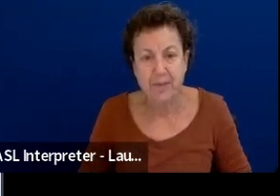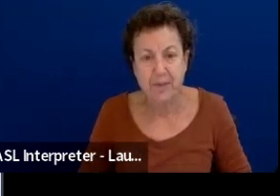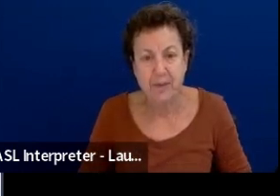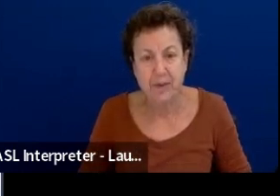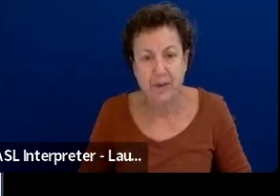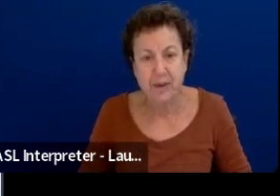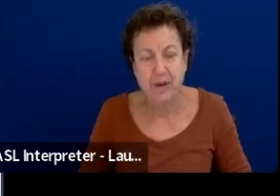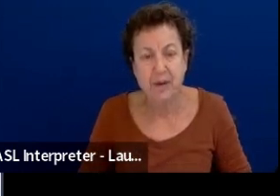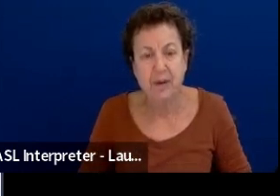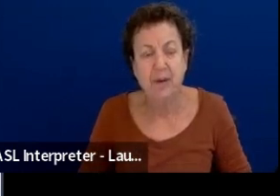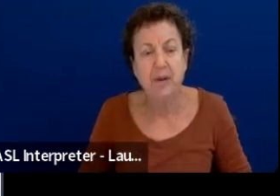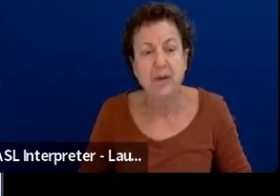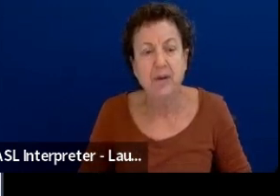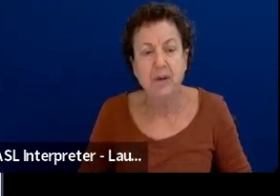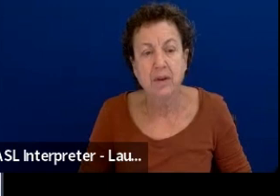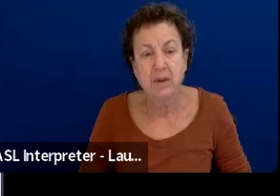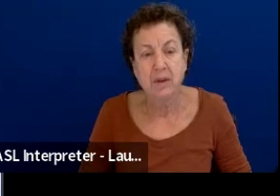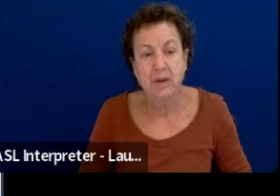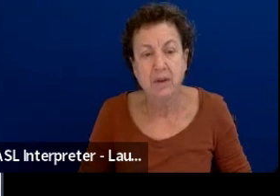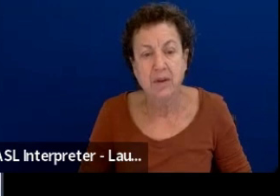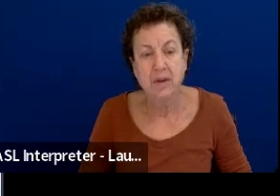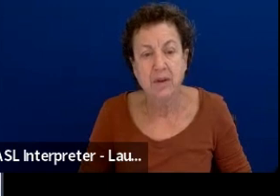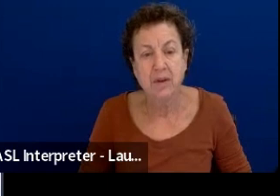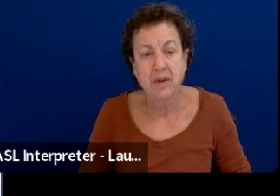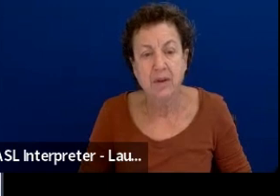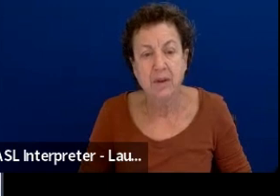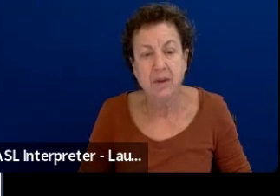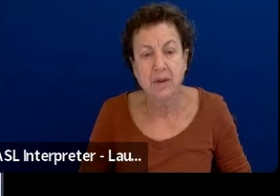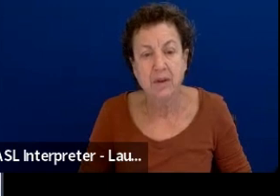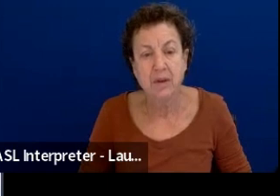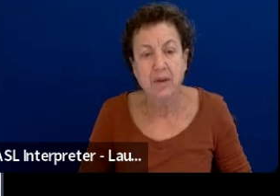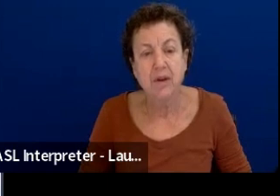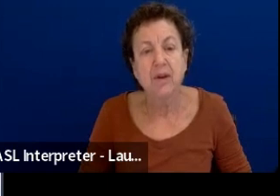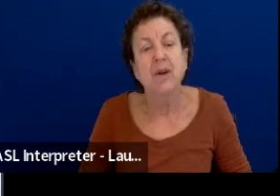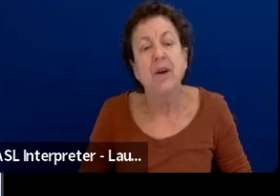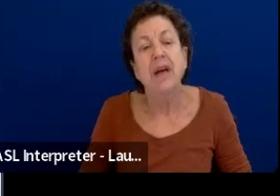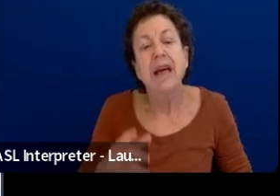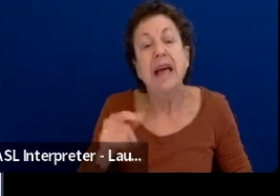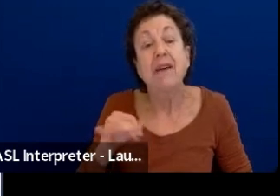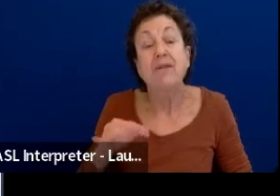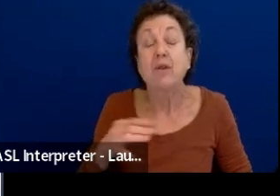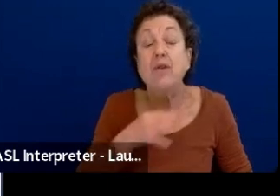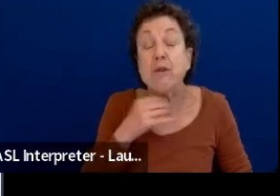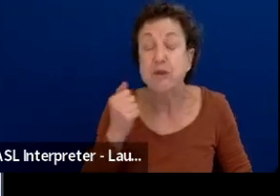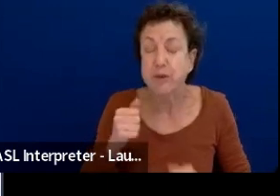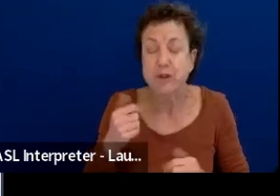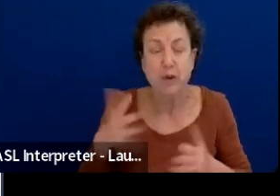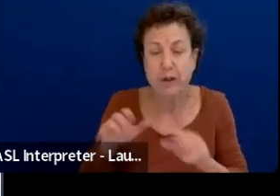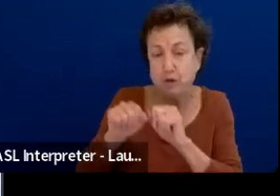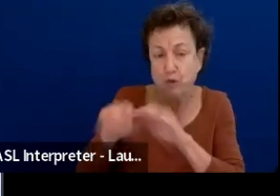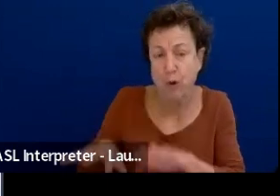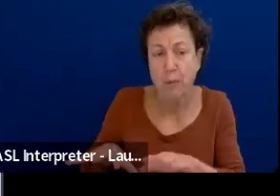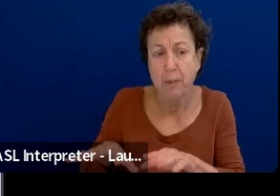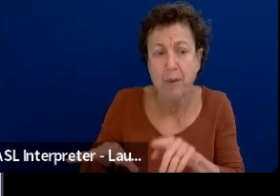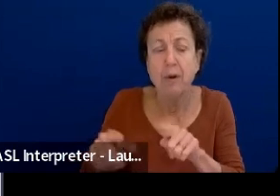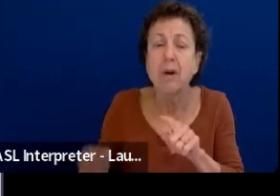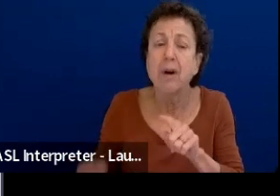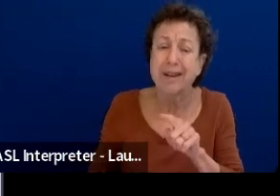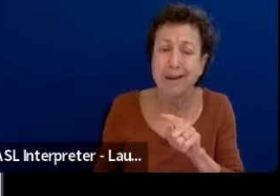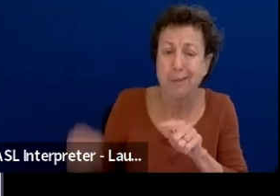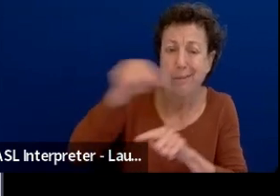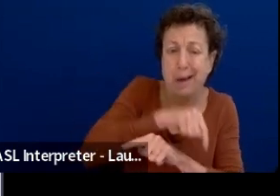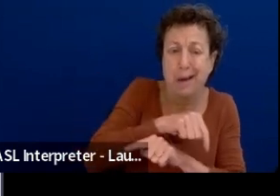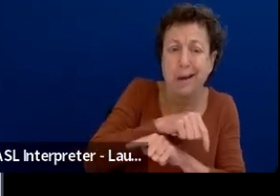Now, if you want to see which LSRs have been withdrawn, we can just go back one